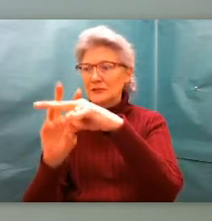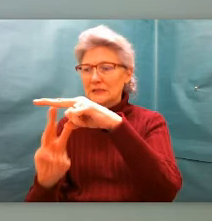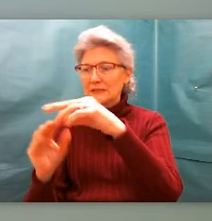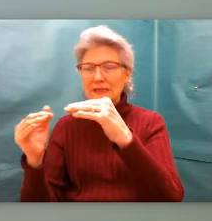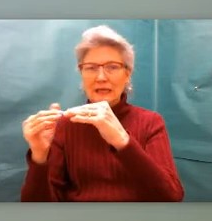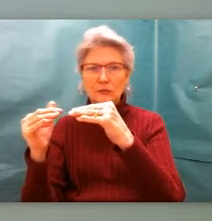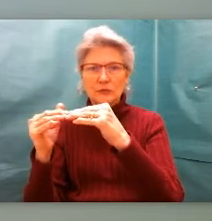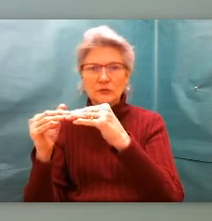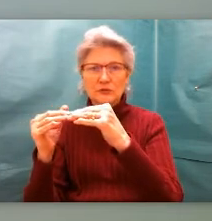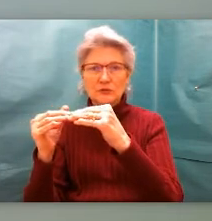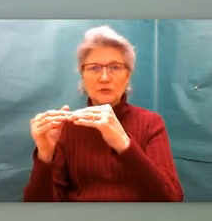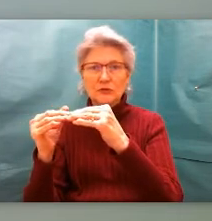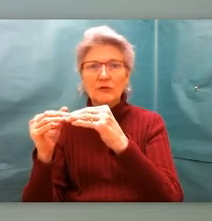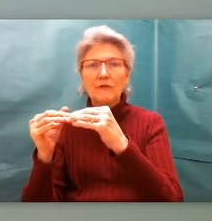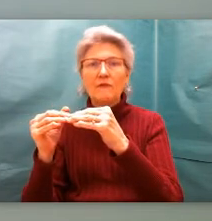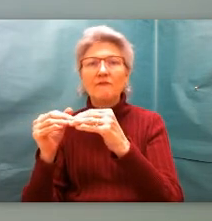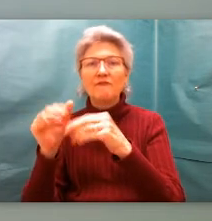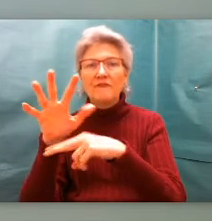5 6.